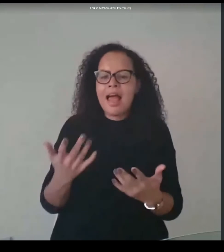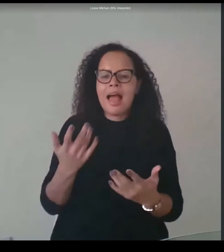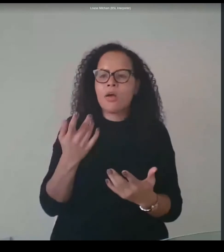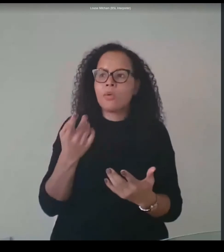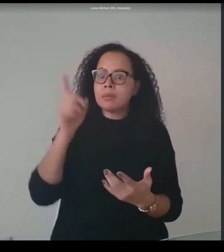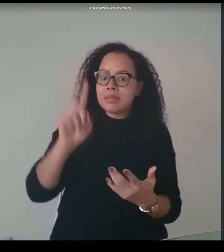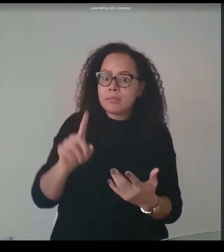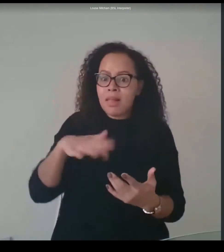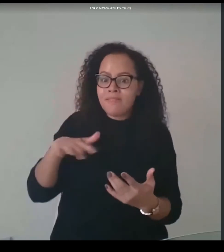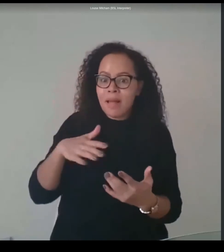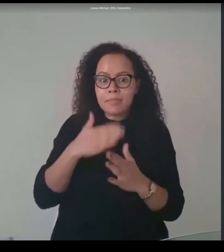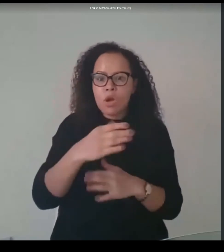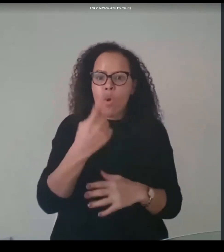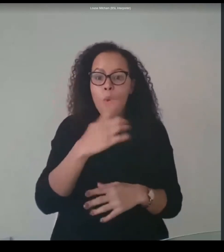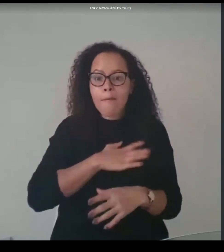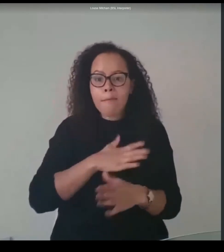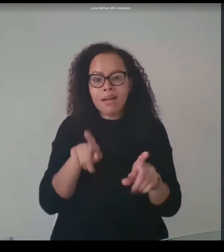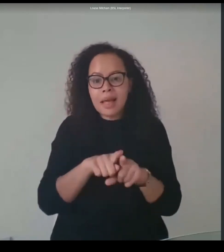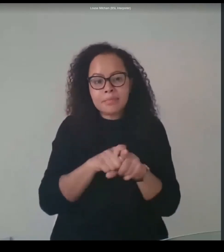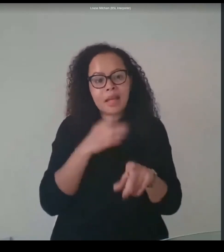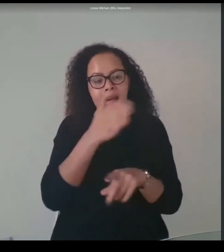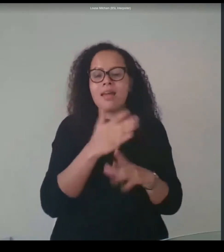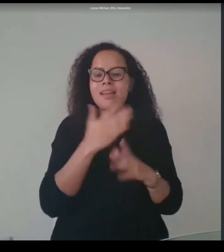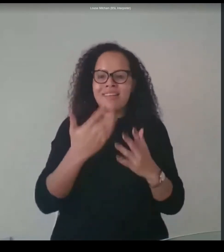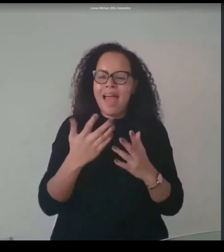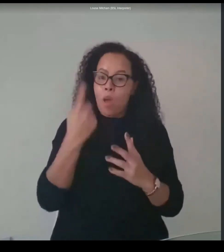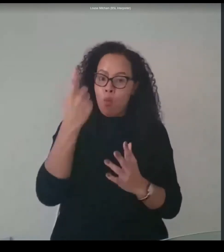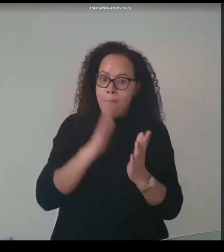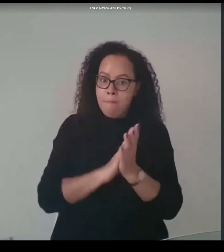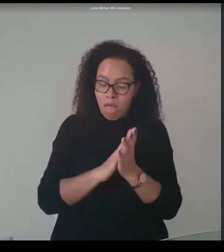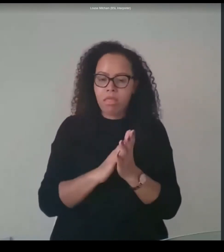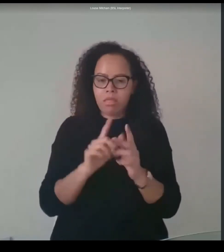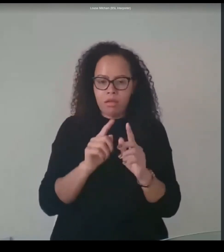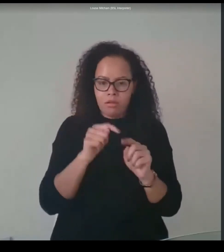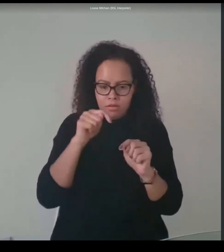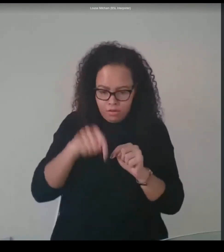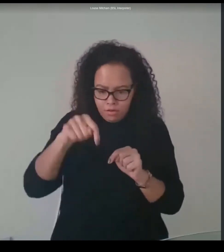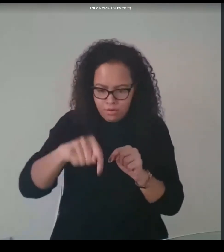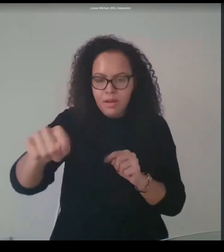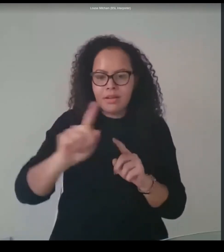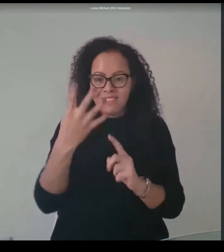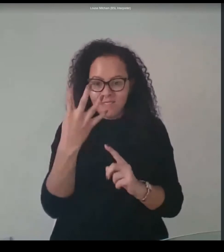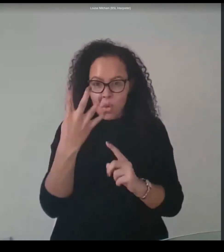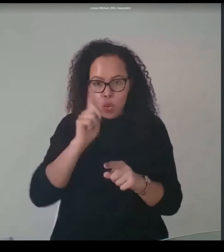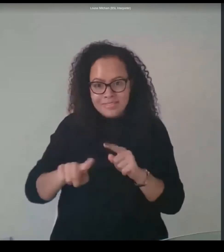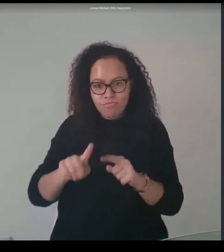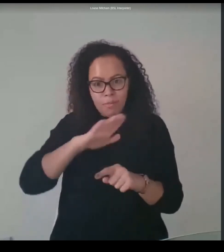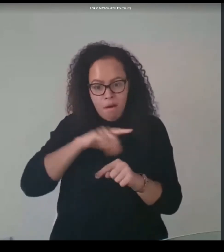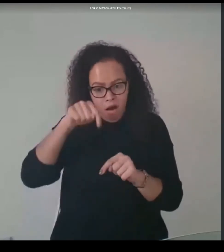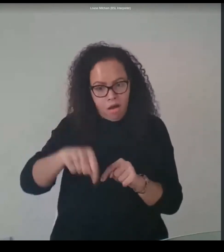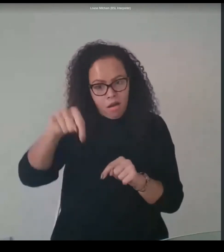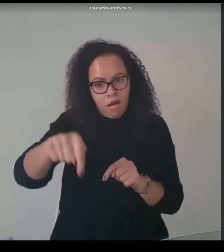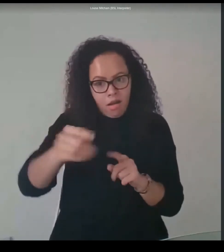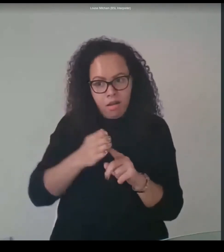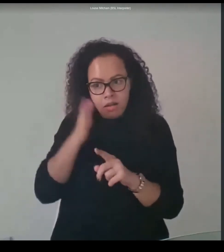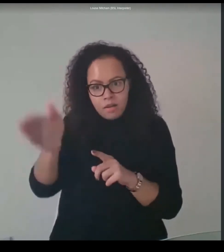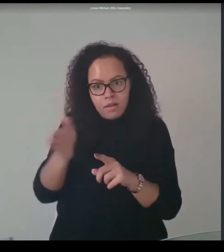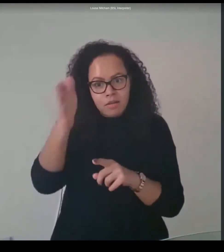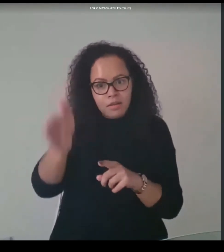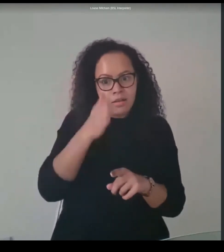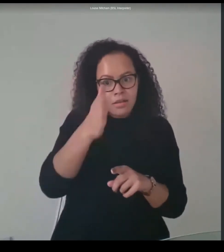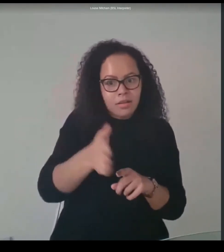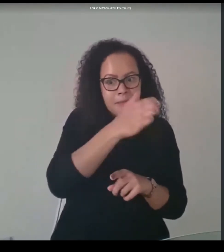to average four parks in a month in a community. It's really, really quite interesting. And just final bits on